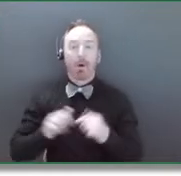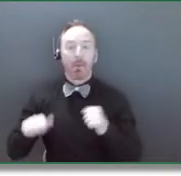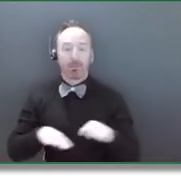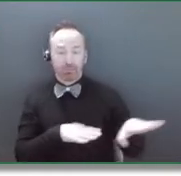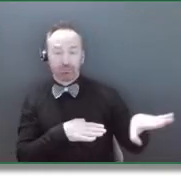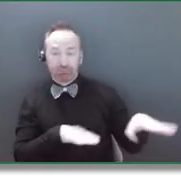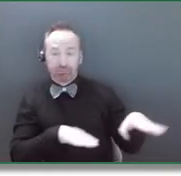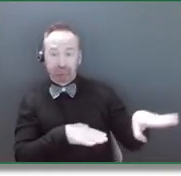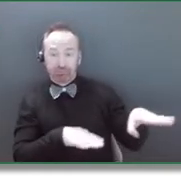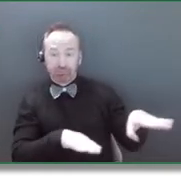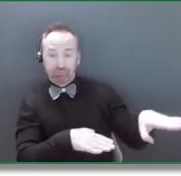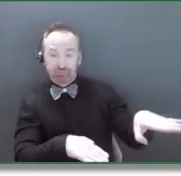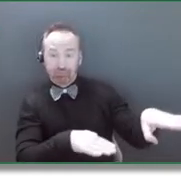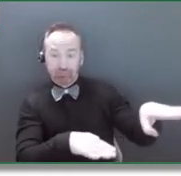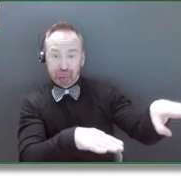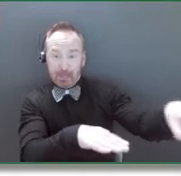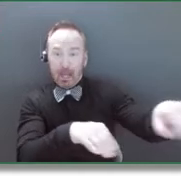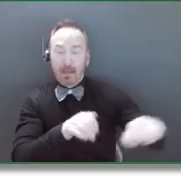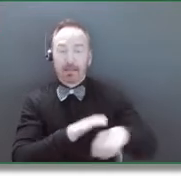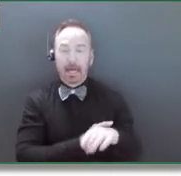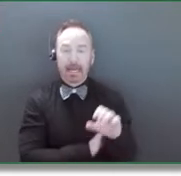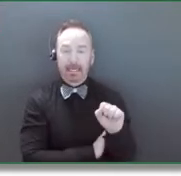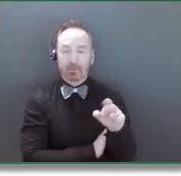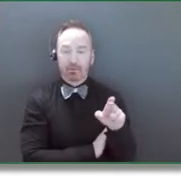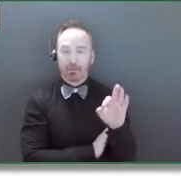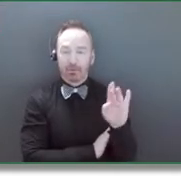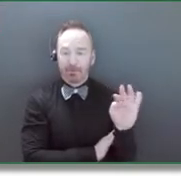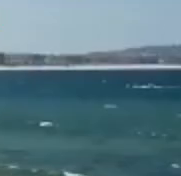surfing movement. Thank you again.